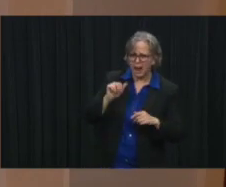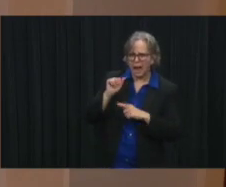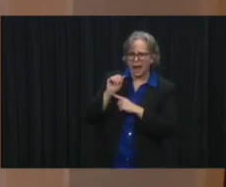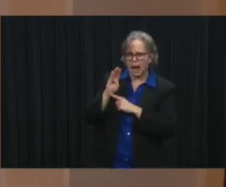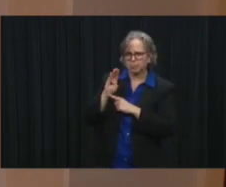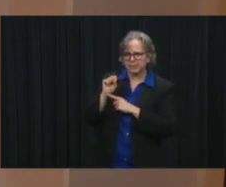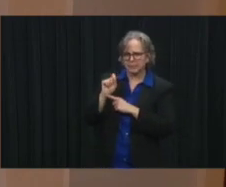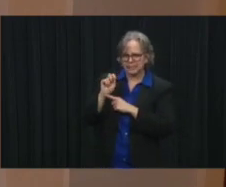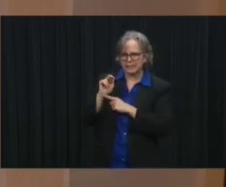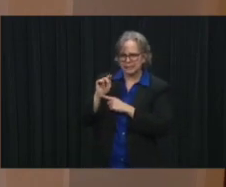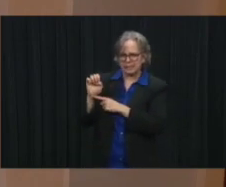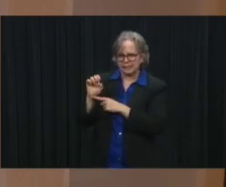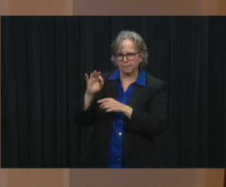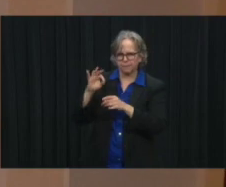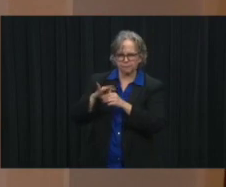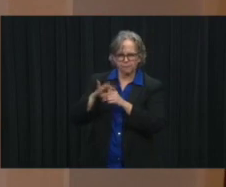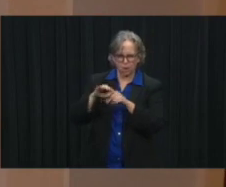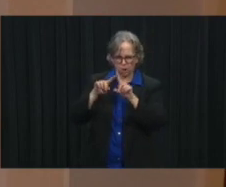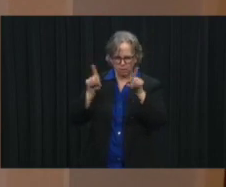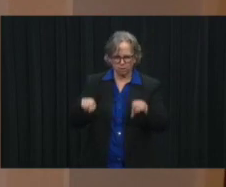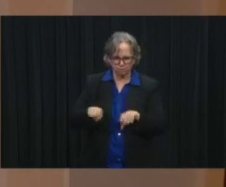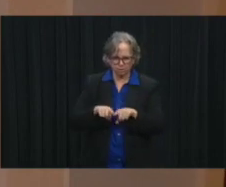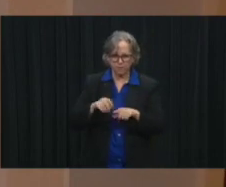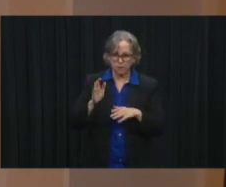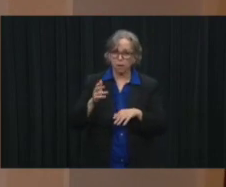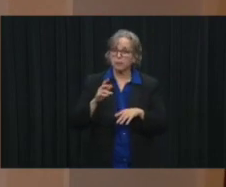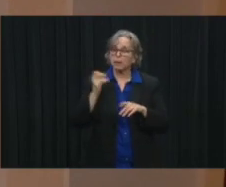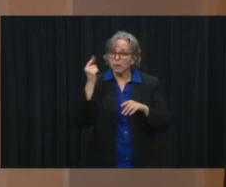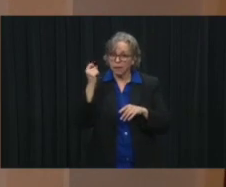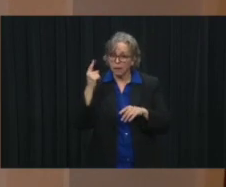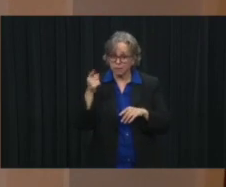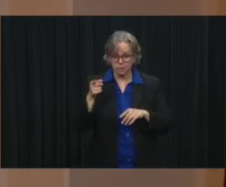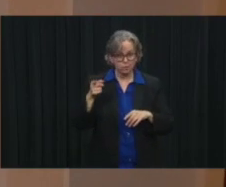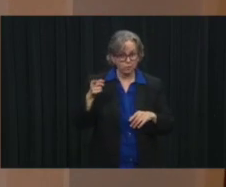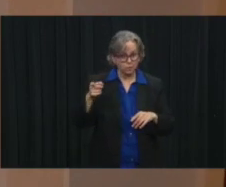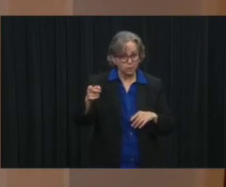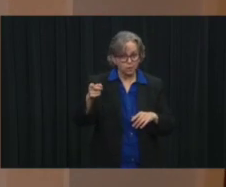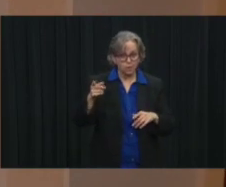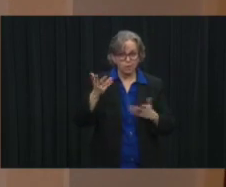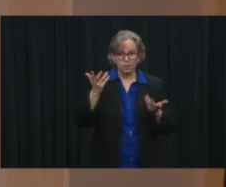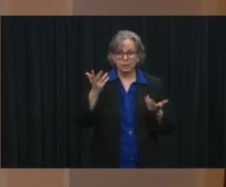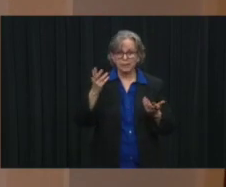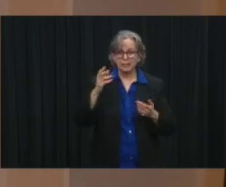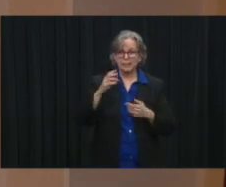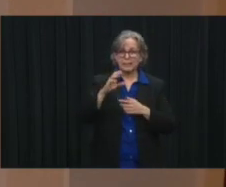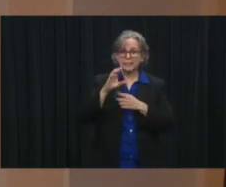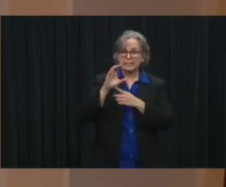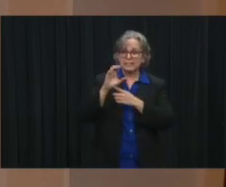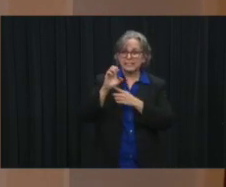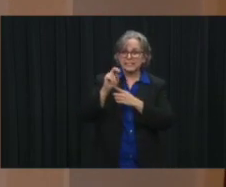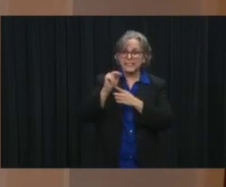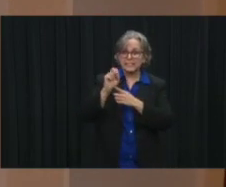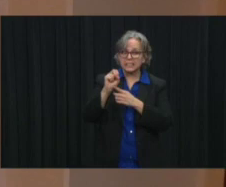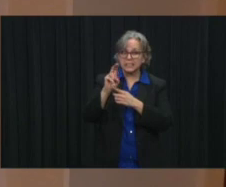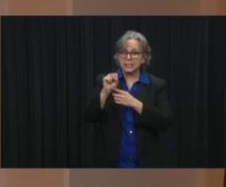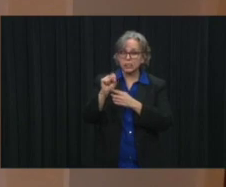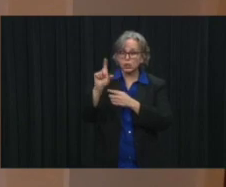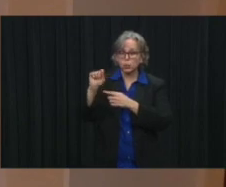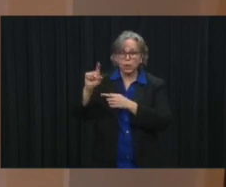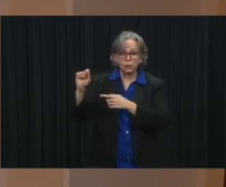it, remember we have a census. You can fill out your census. Ohio is going to need everybody to do that. That's important for our